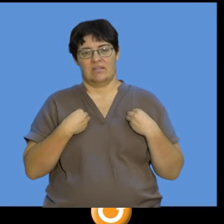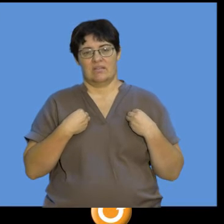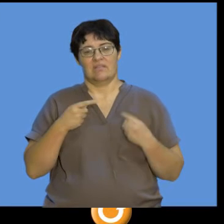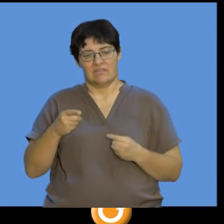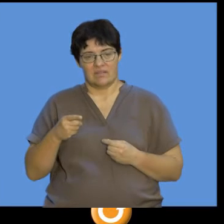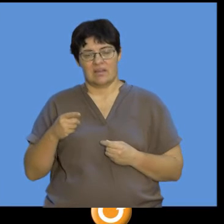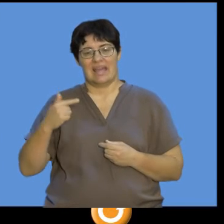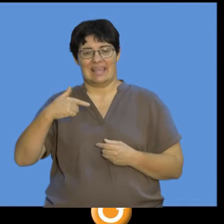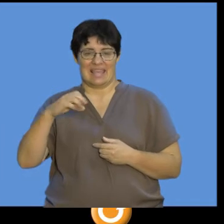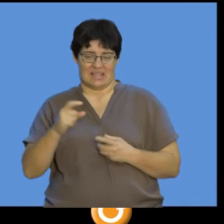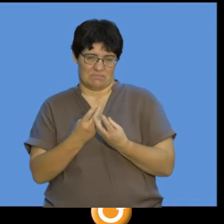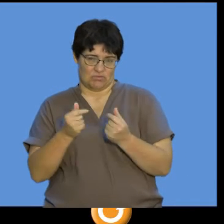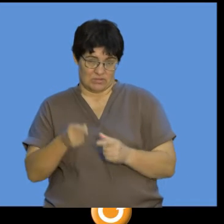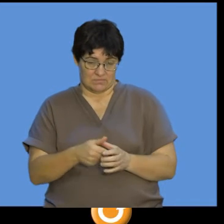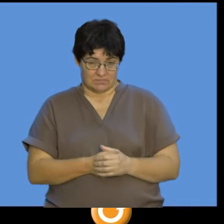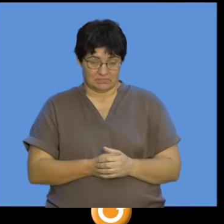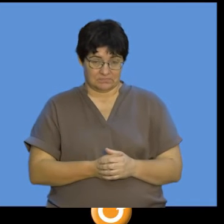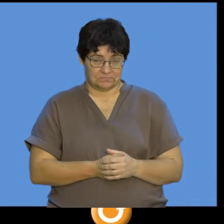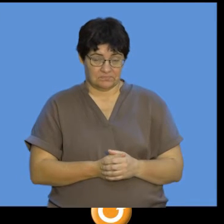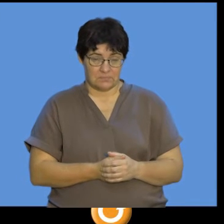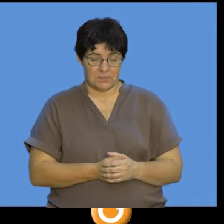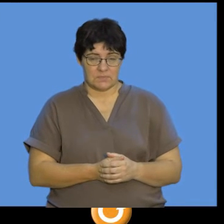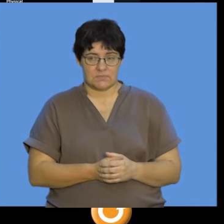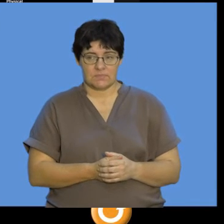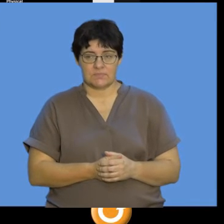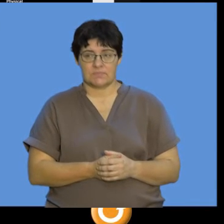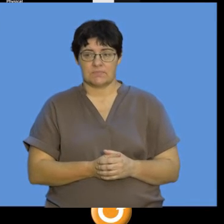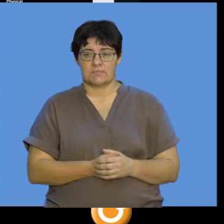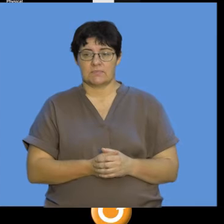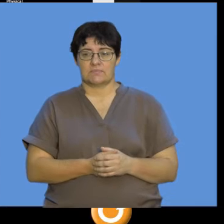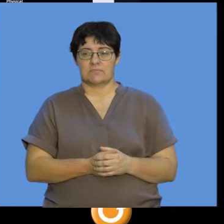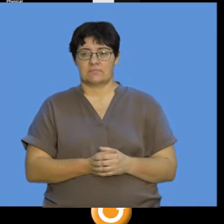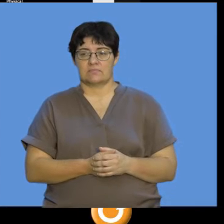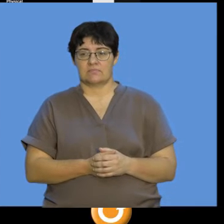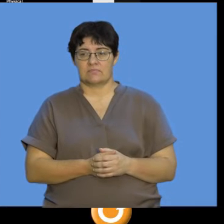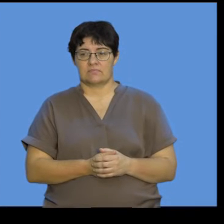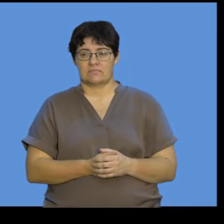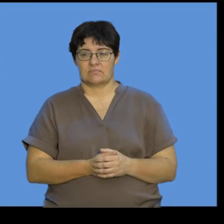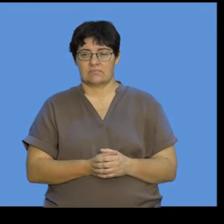type of a material, right? Okay, so going back to our